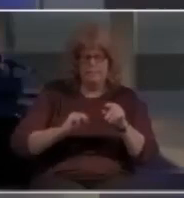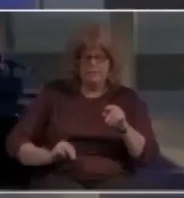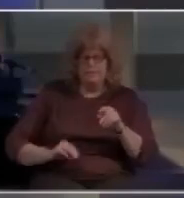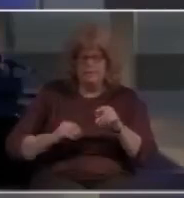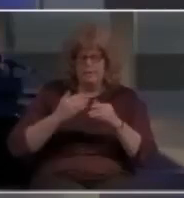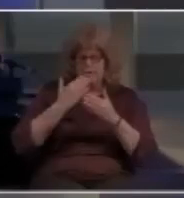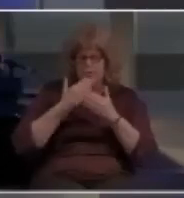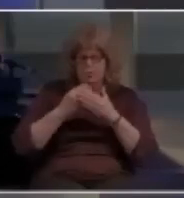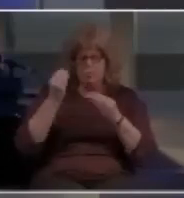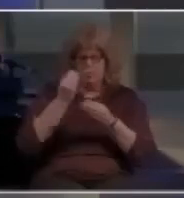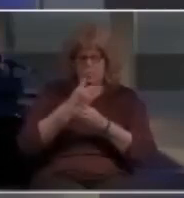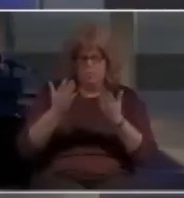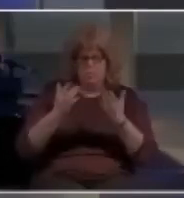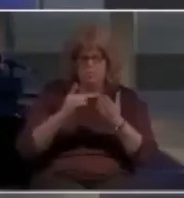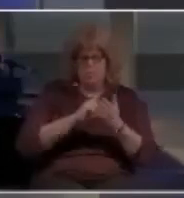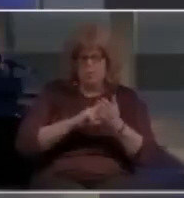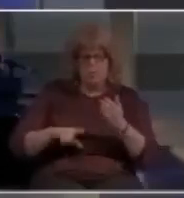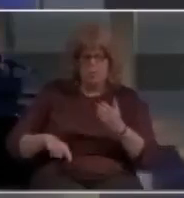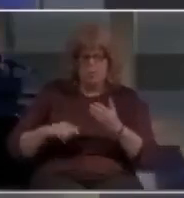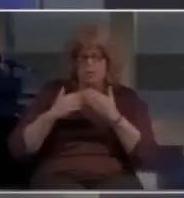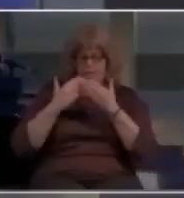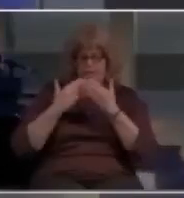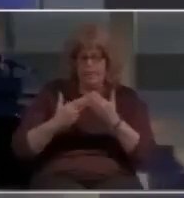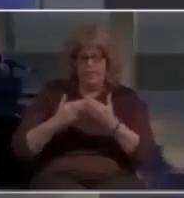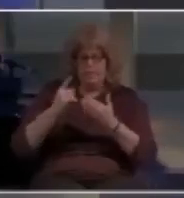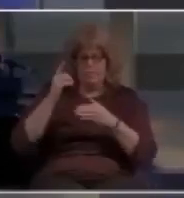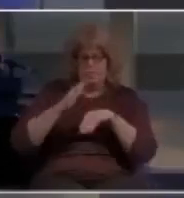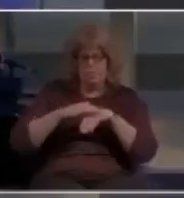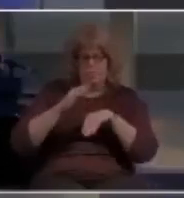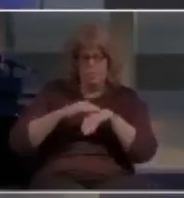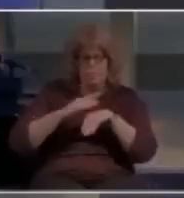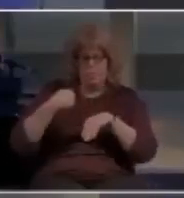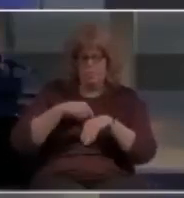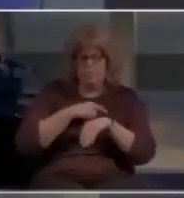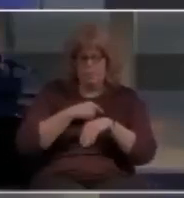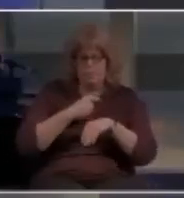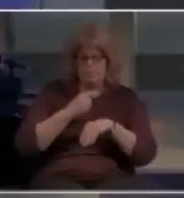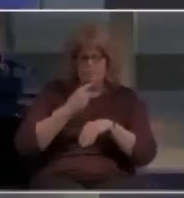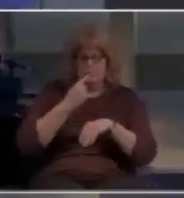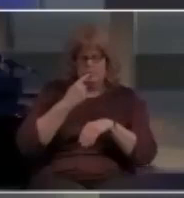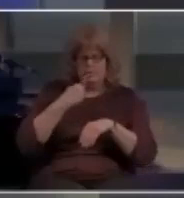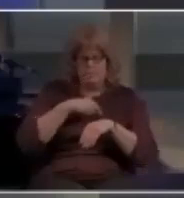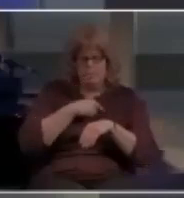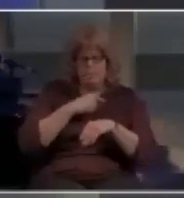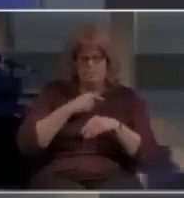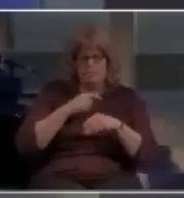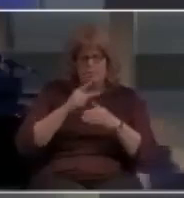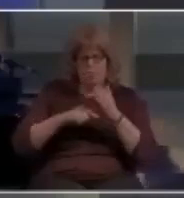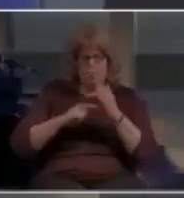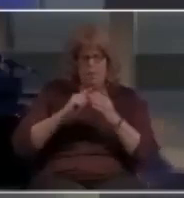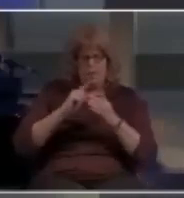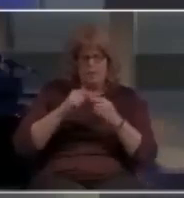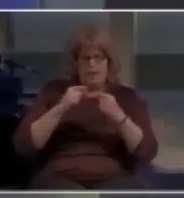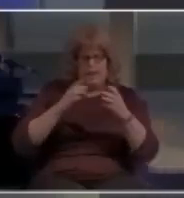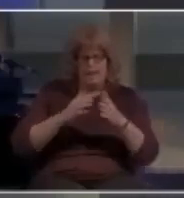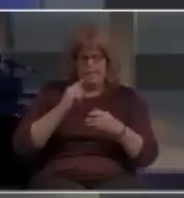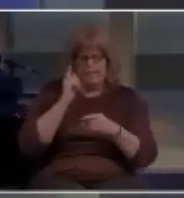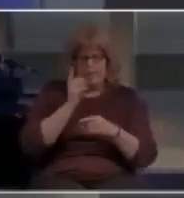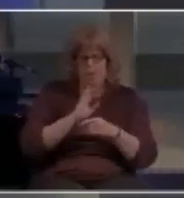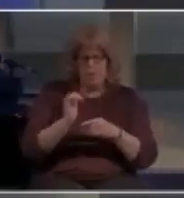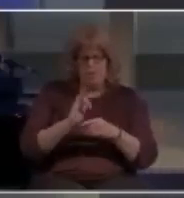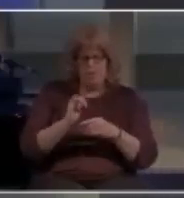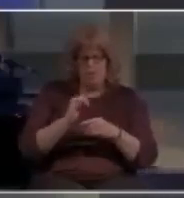news. Lord, we thank you that you have warned us, that you've told us what our enemy looks like, that we might